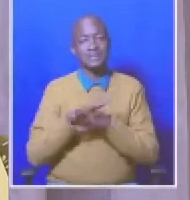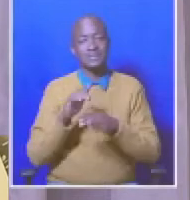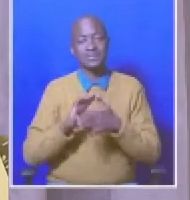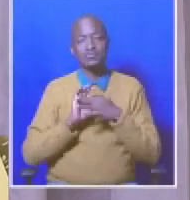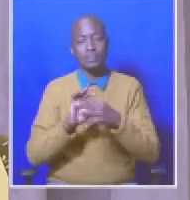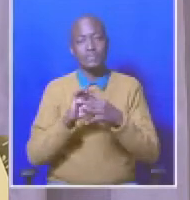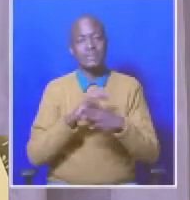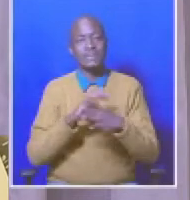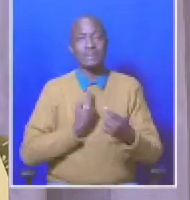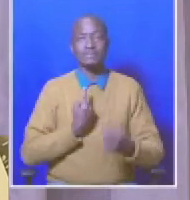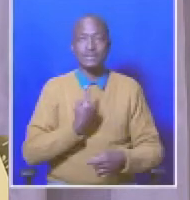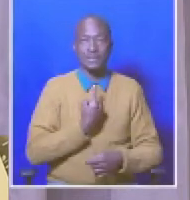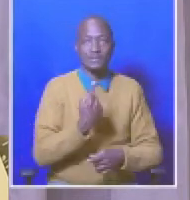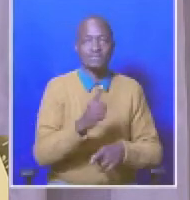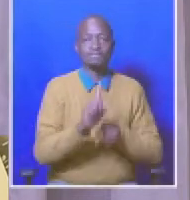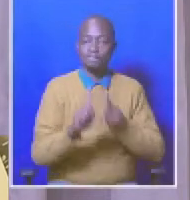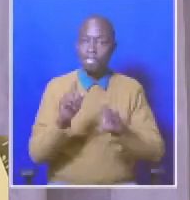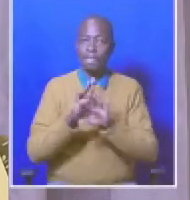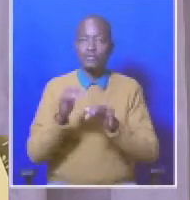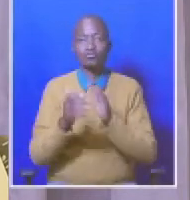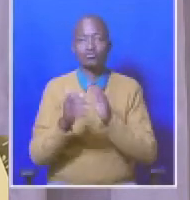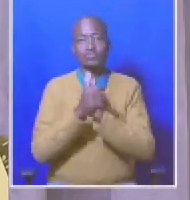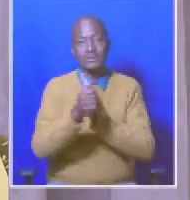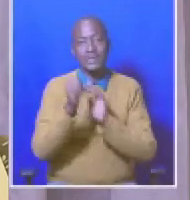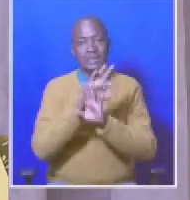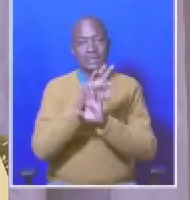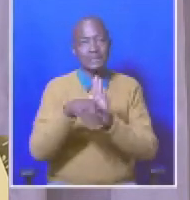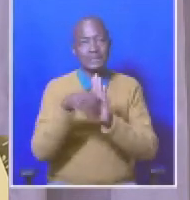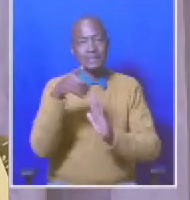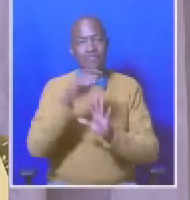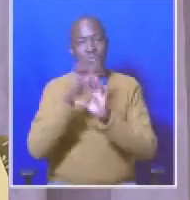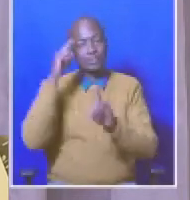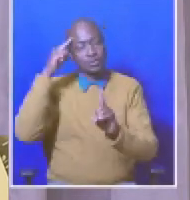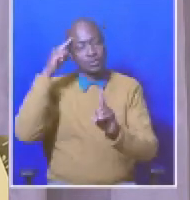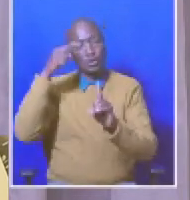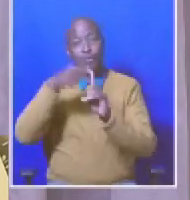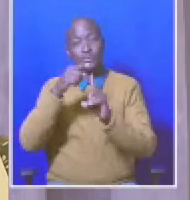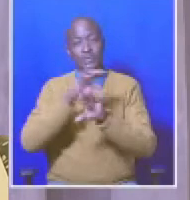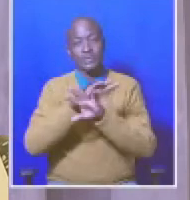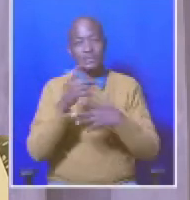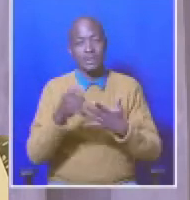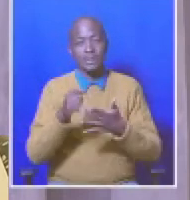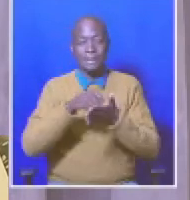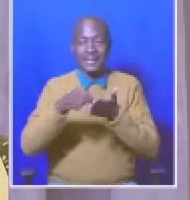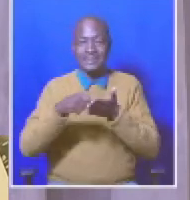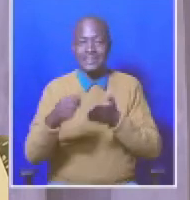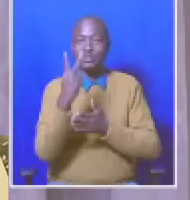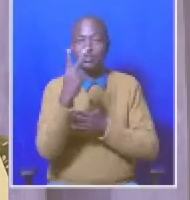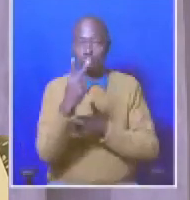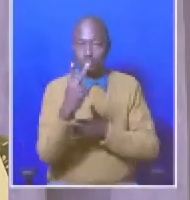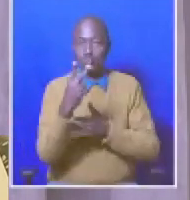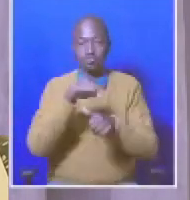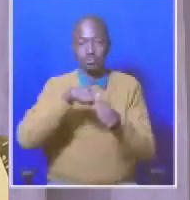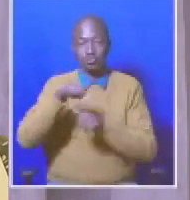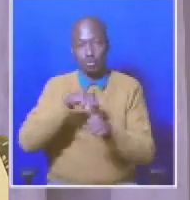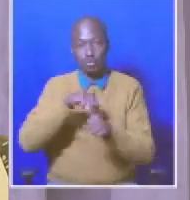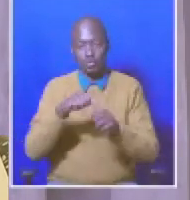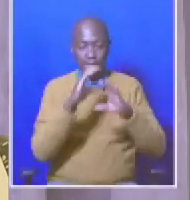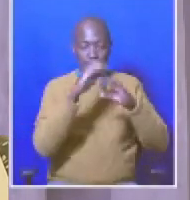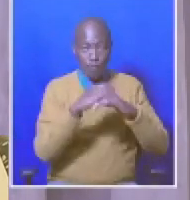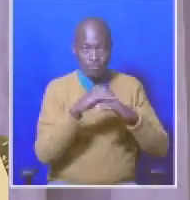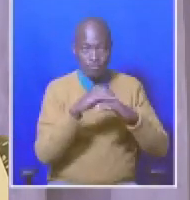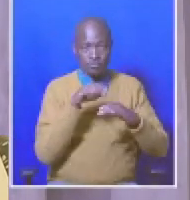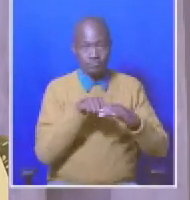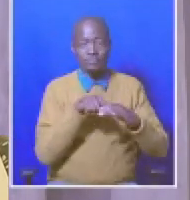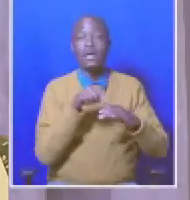during the human to skills development objectives by signing two social compacts. One focused on